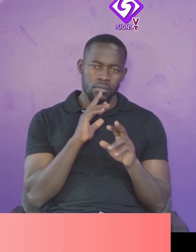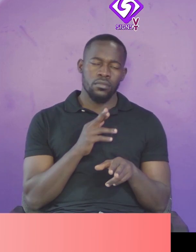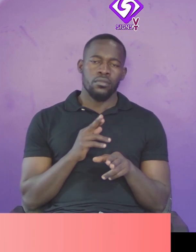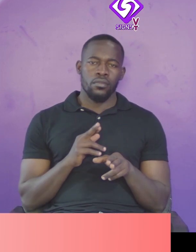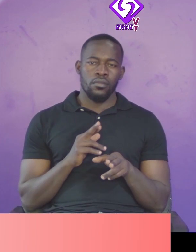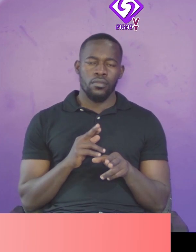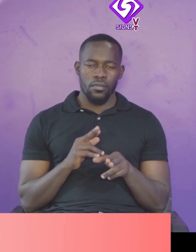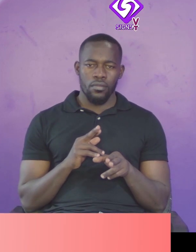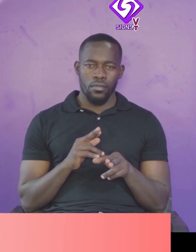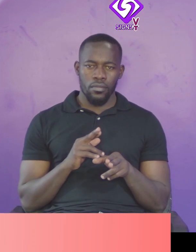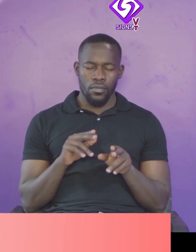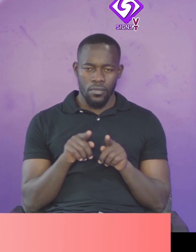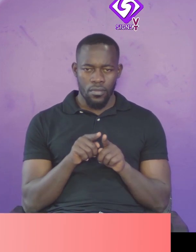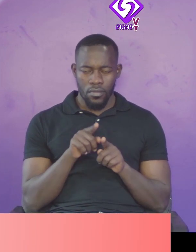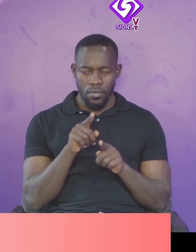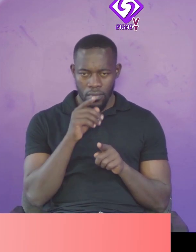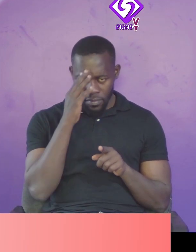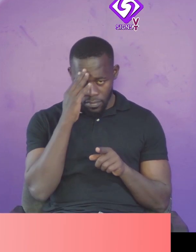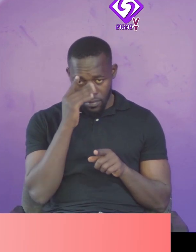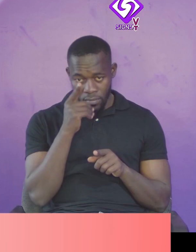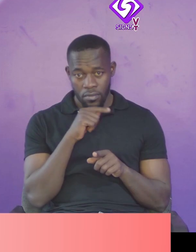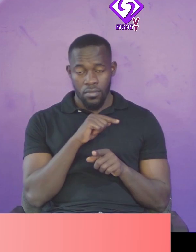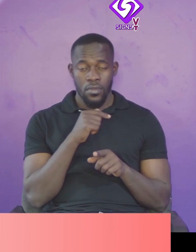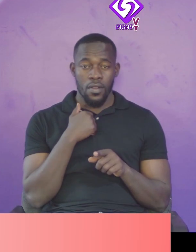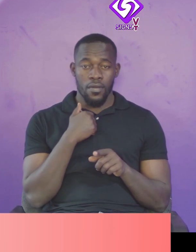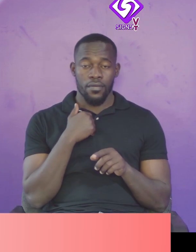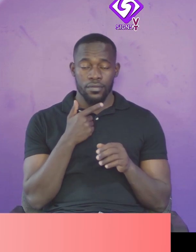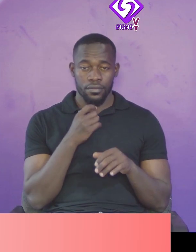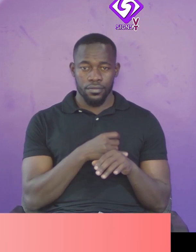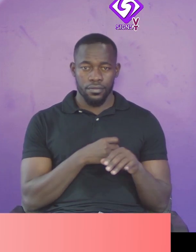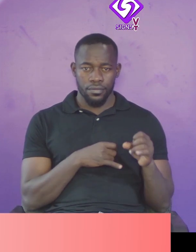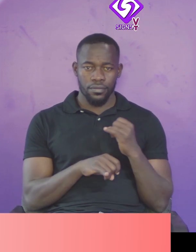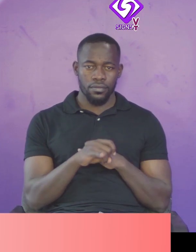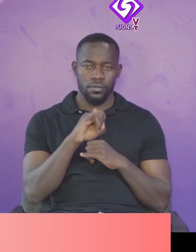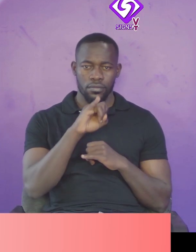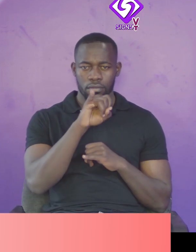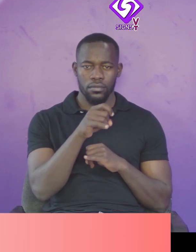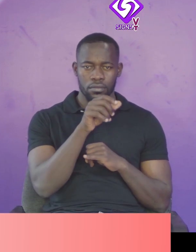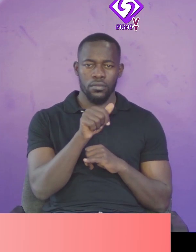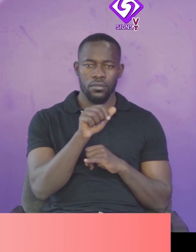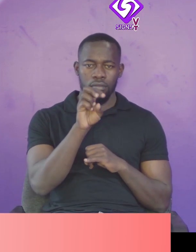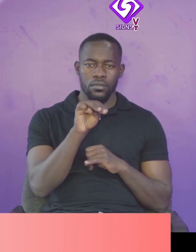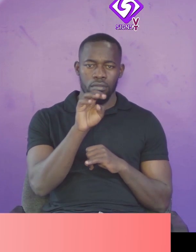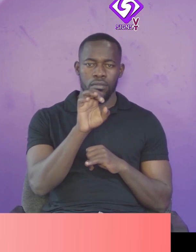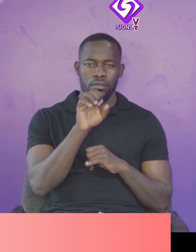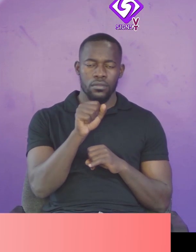And, they also have some injuries. James Maddison has not returned to the squad.